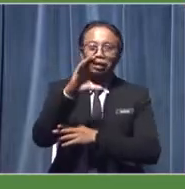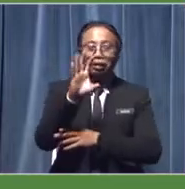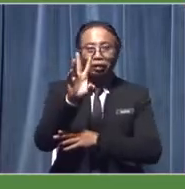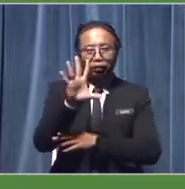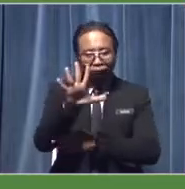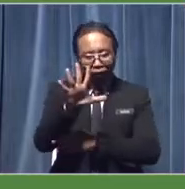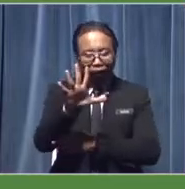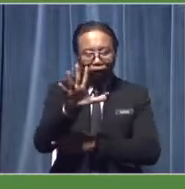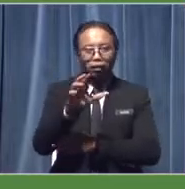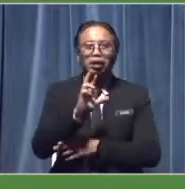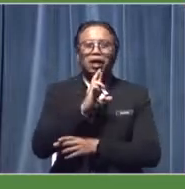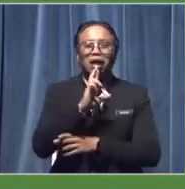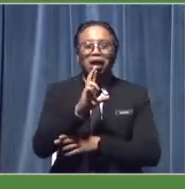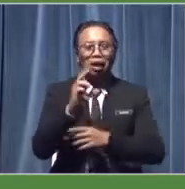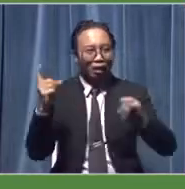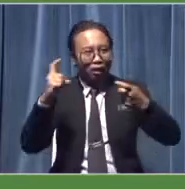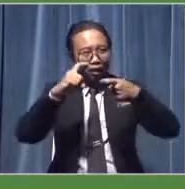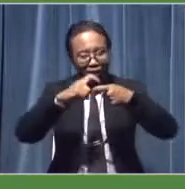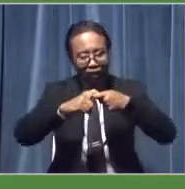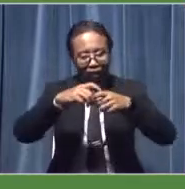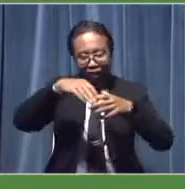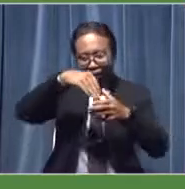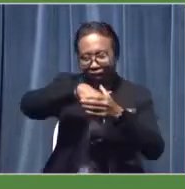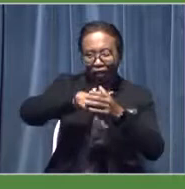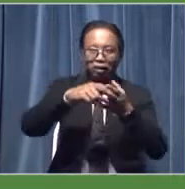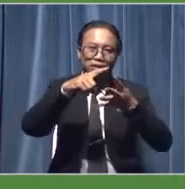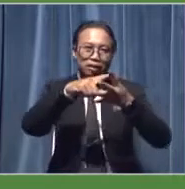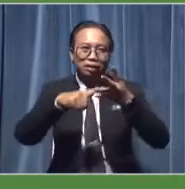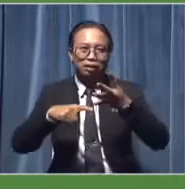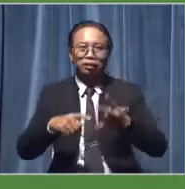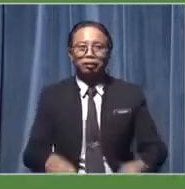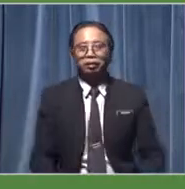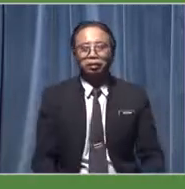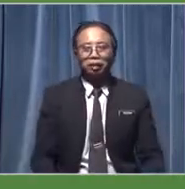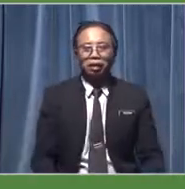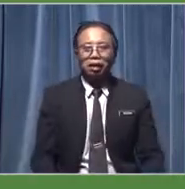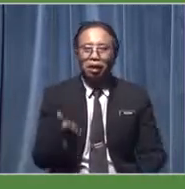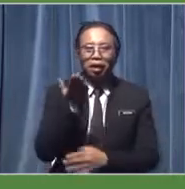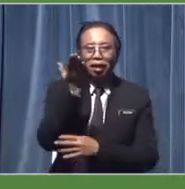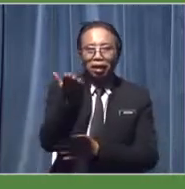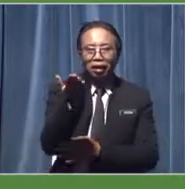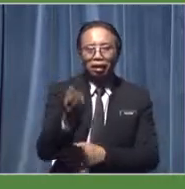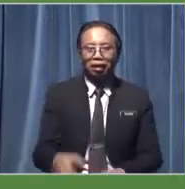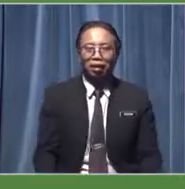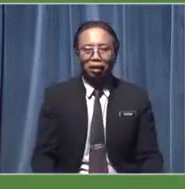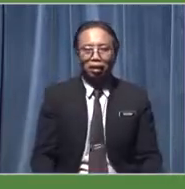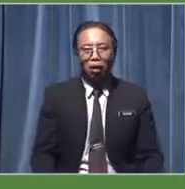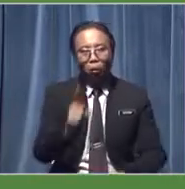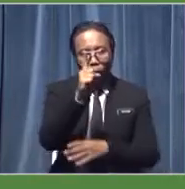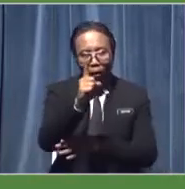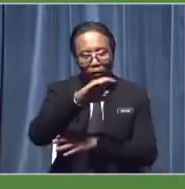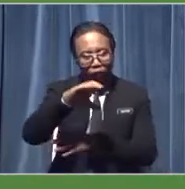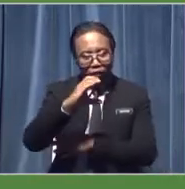C5 are connected in series, then 1